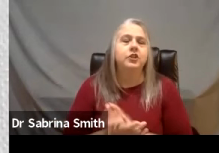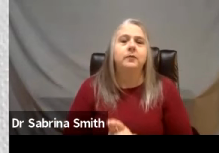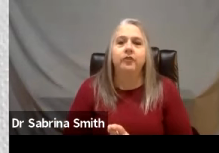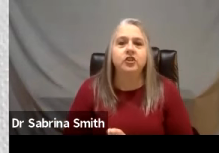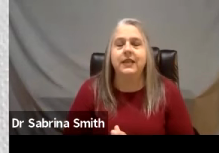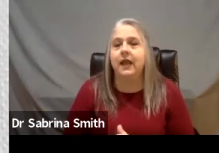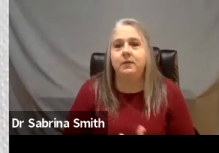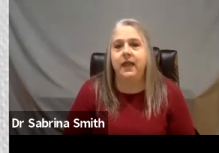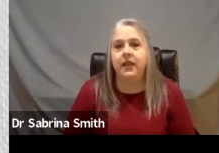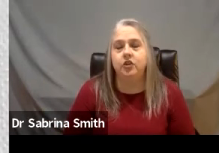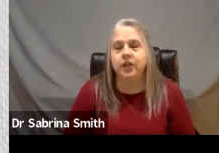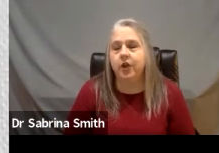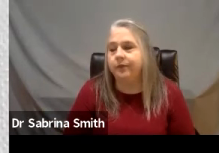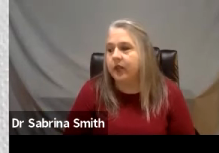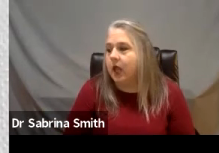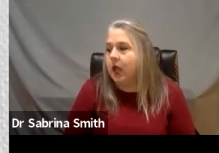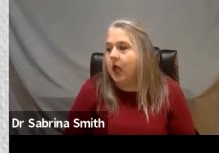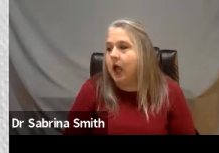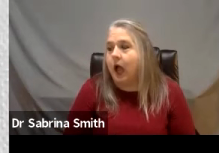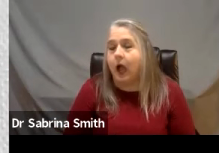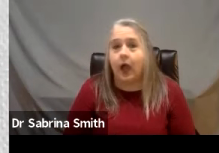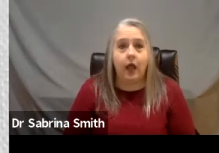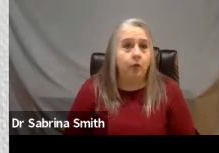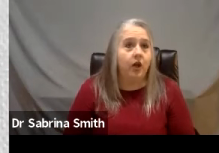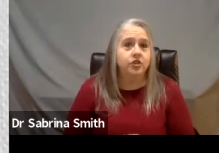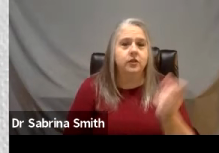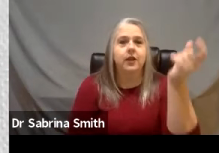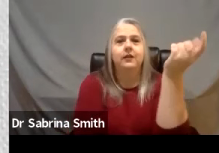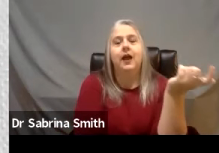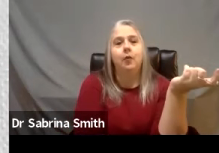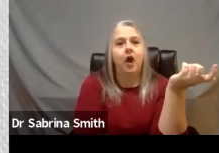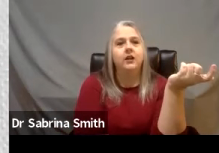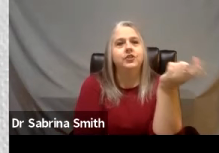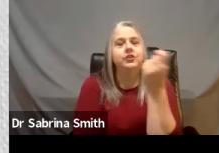when I took my first EIPA years ago, I watched,